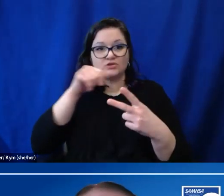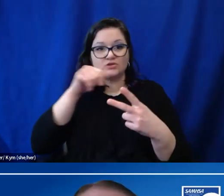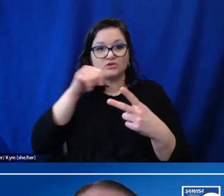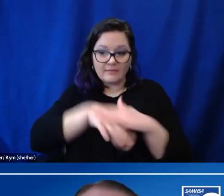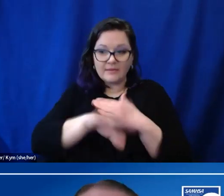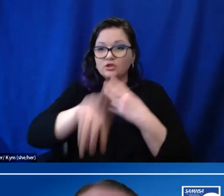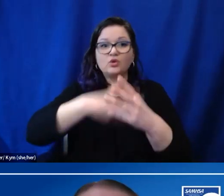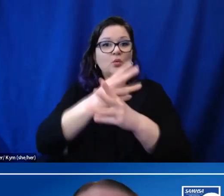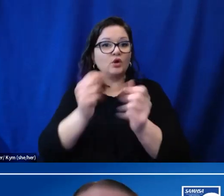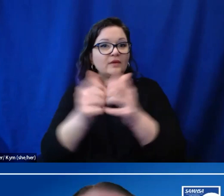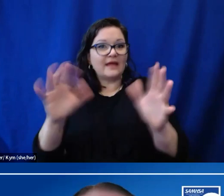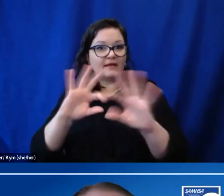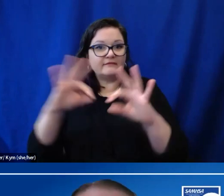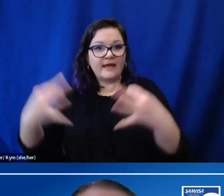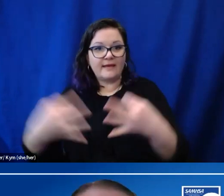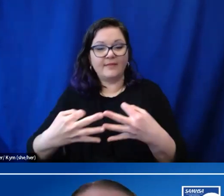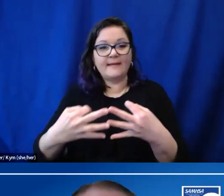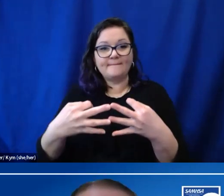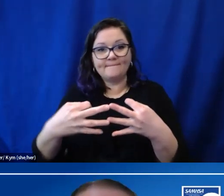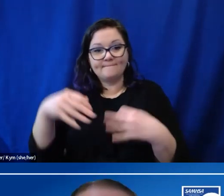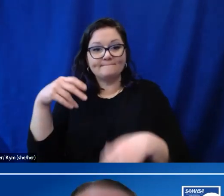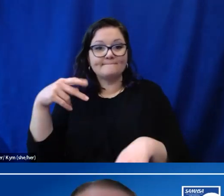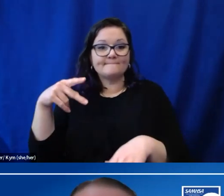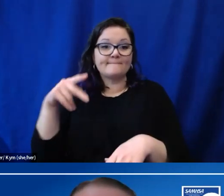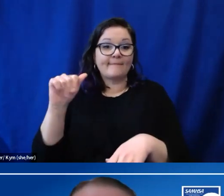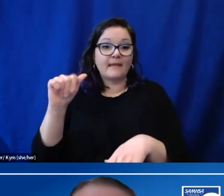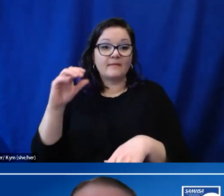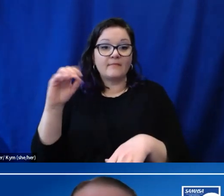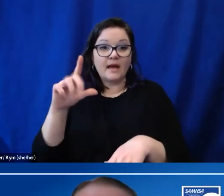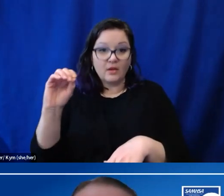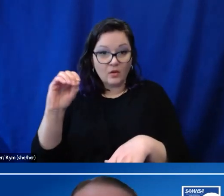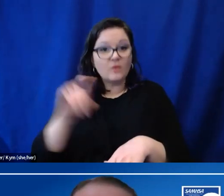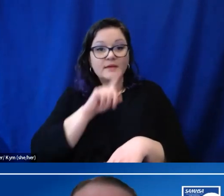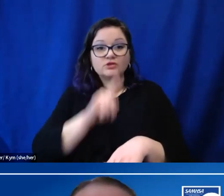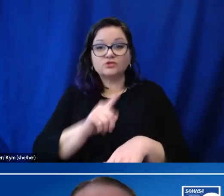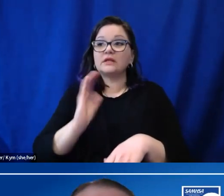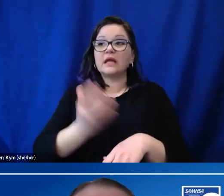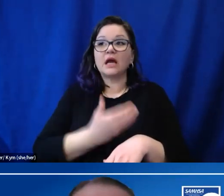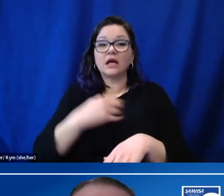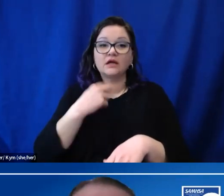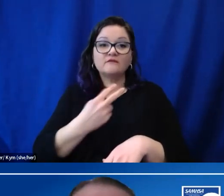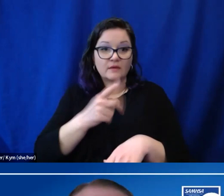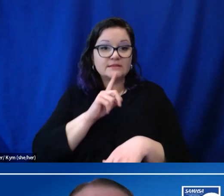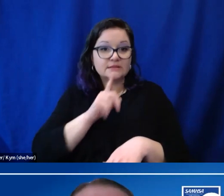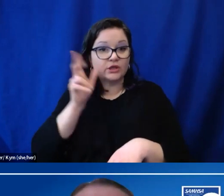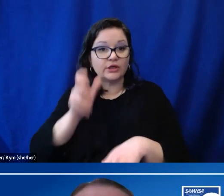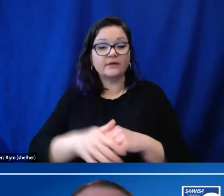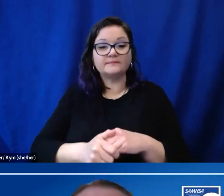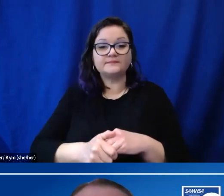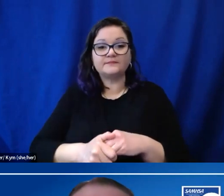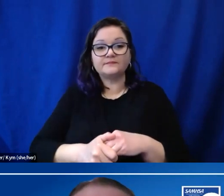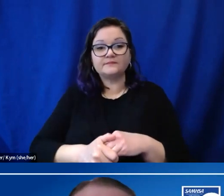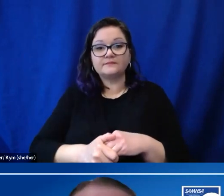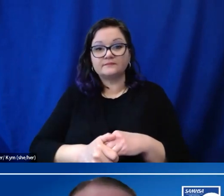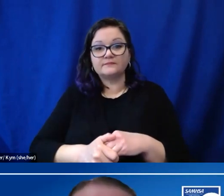without a family. And Paulo has made sure that our voice is heard across